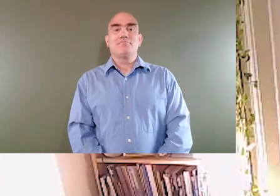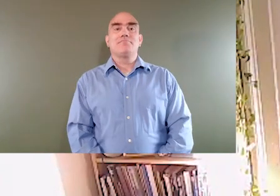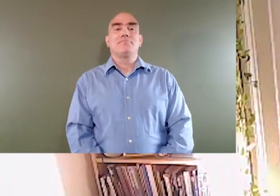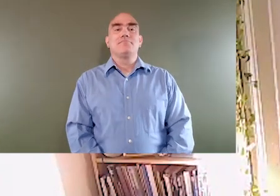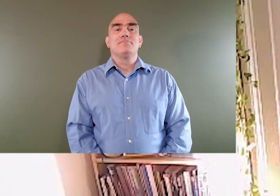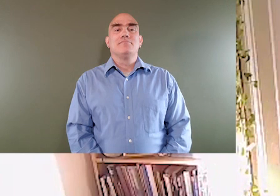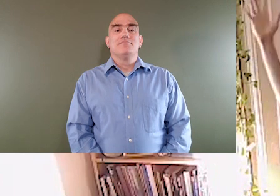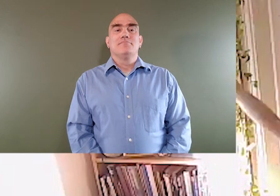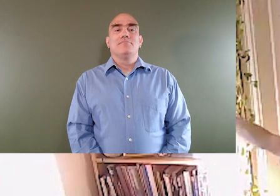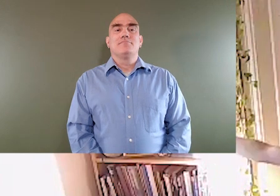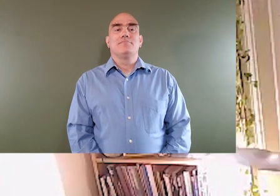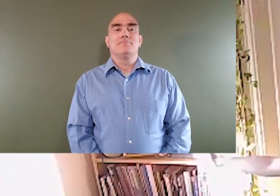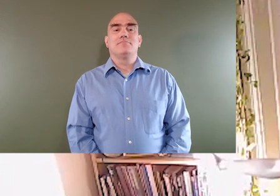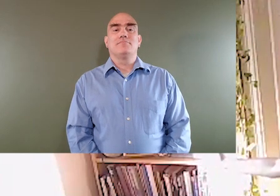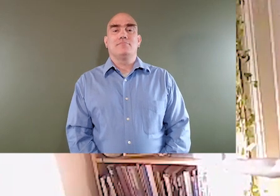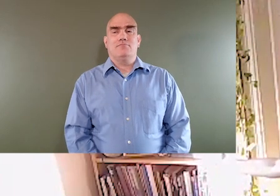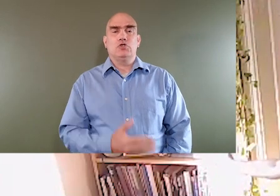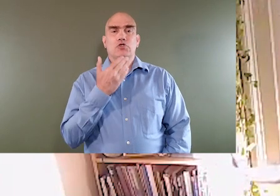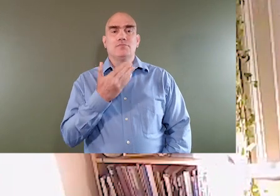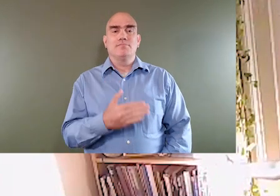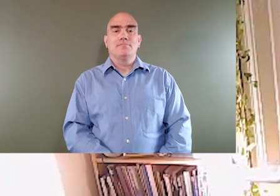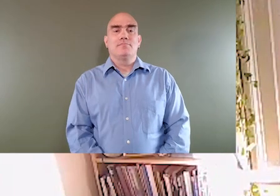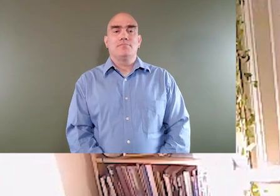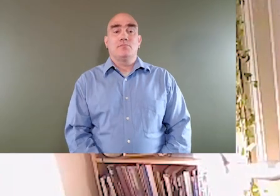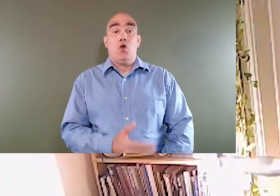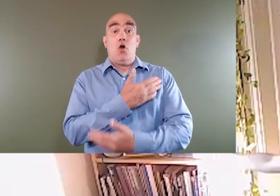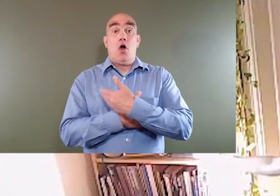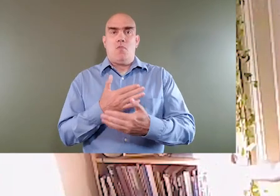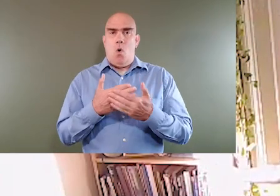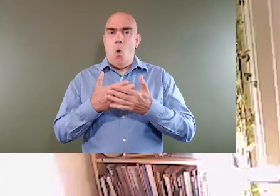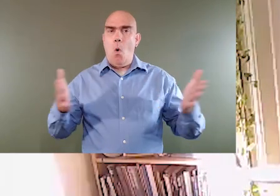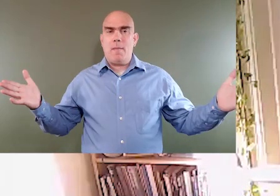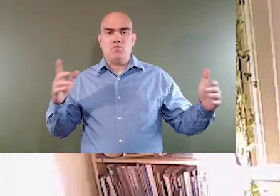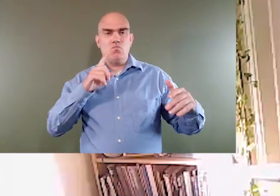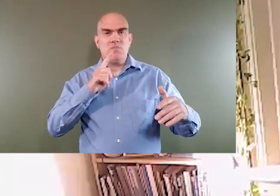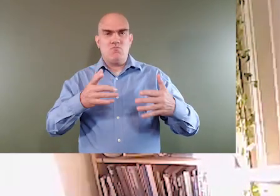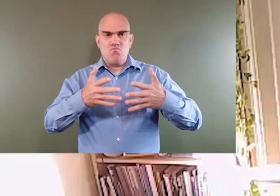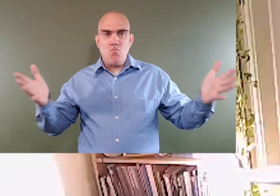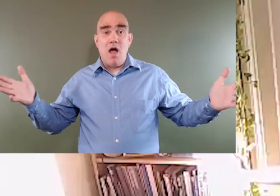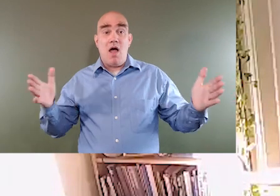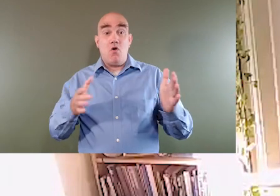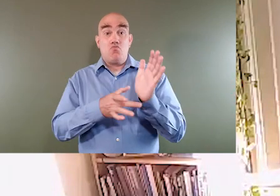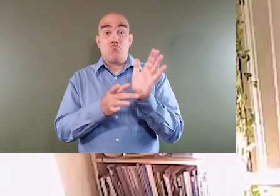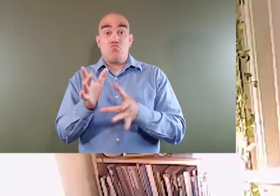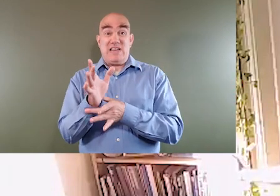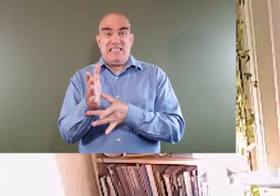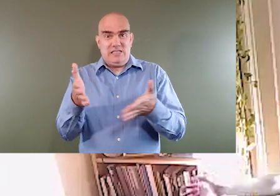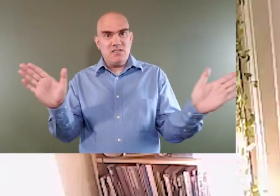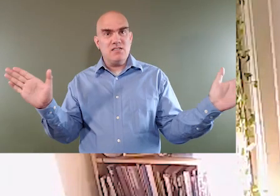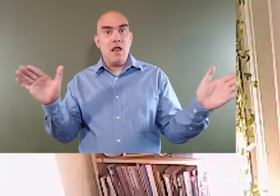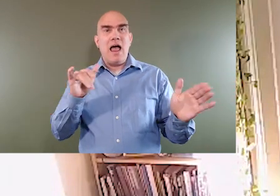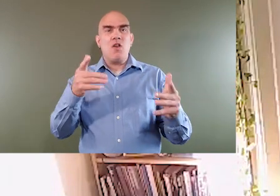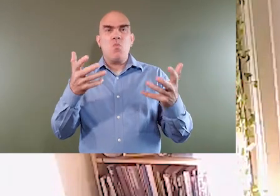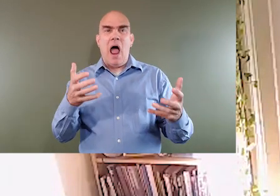And stacking tall. Good. We're going to take the arms, open them really big, pull the wrist back behind you like you're about to give someone a big hug.